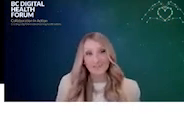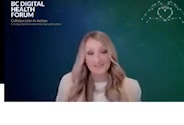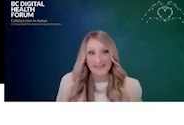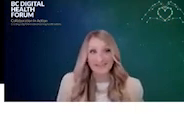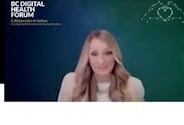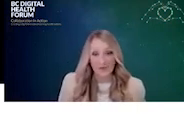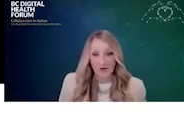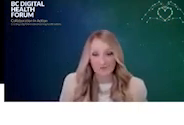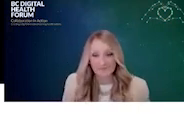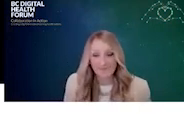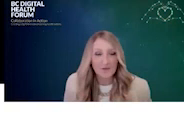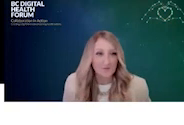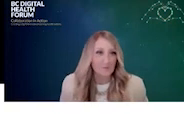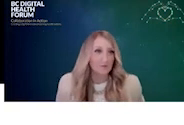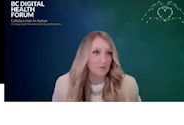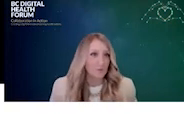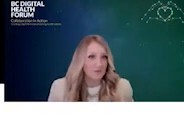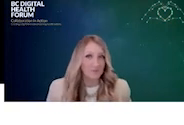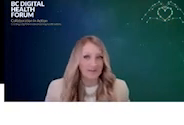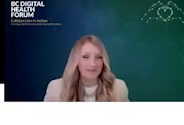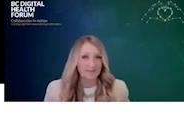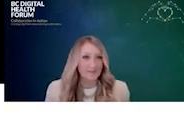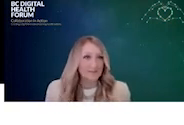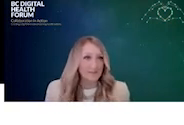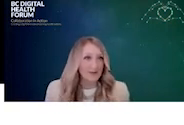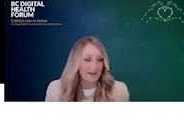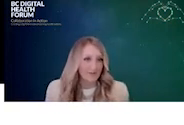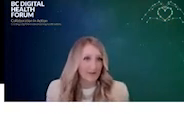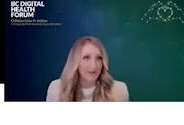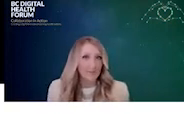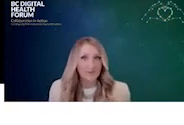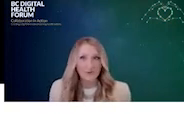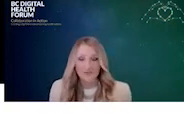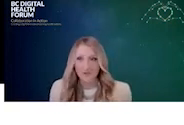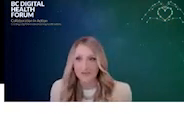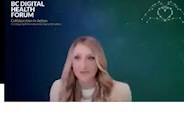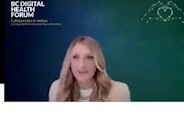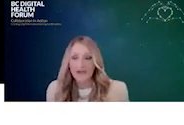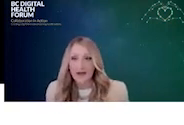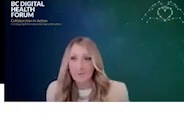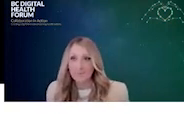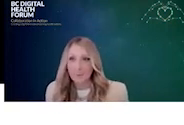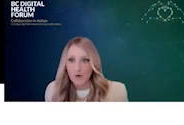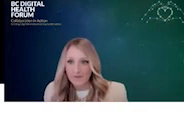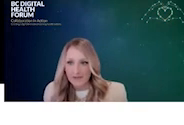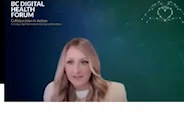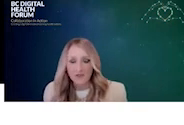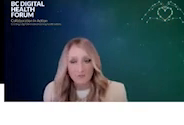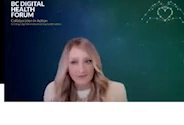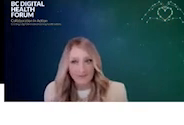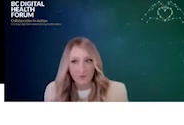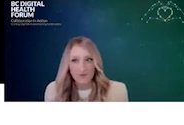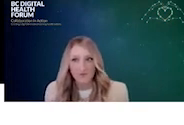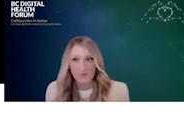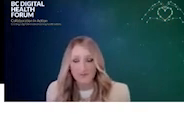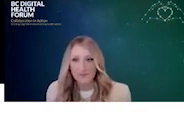really understand the problem from multiple perspectives. We do have a couple of questions. One that I think you